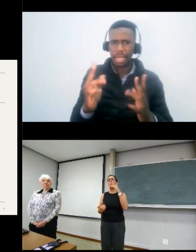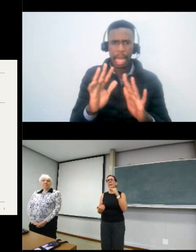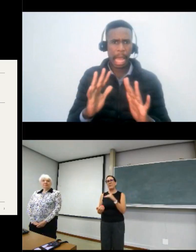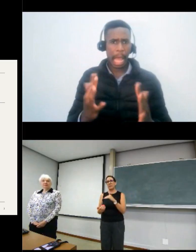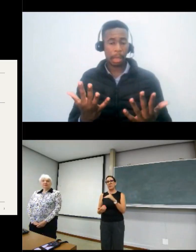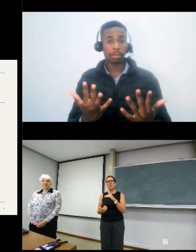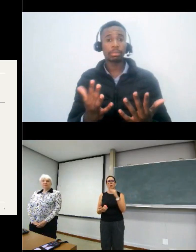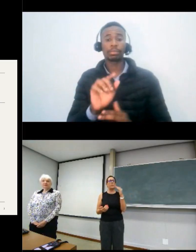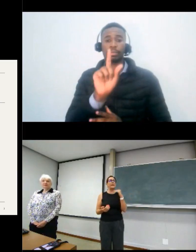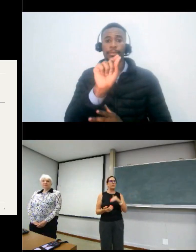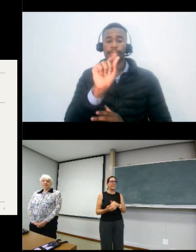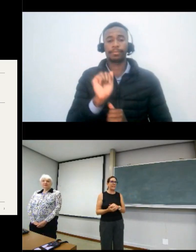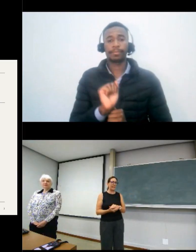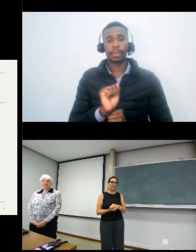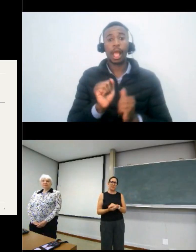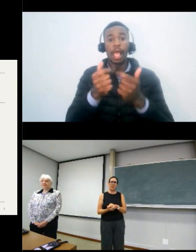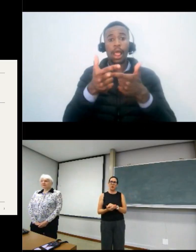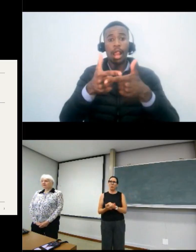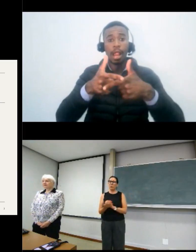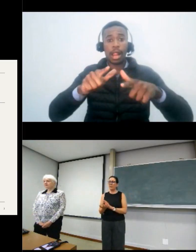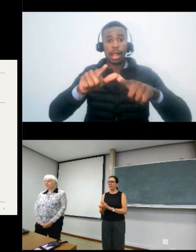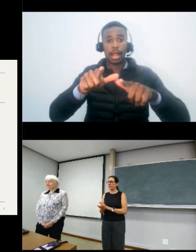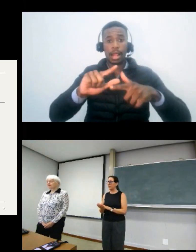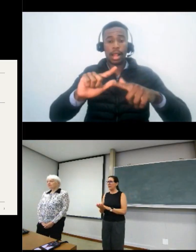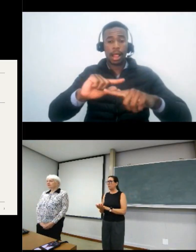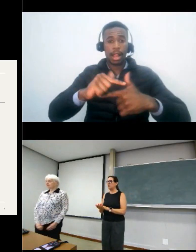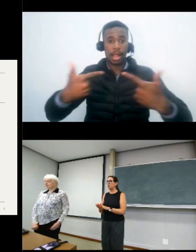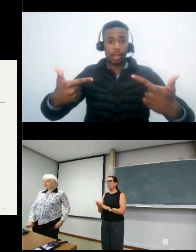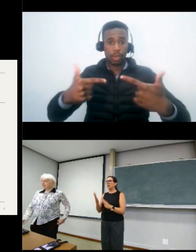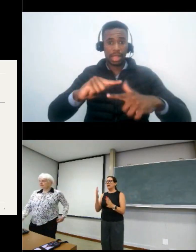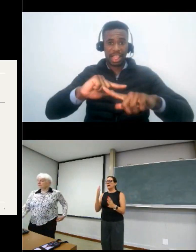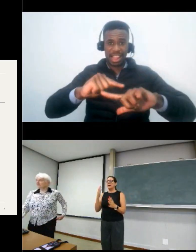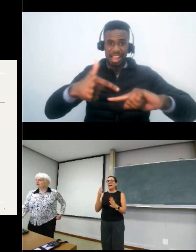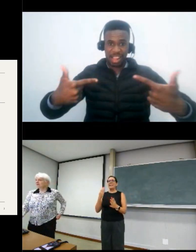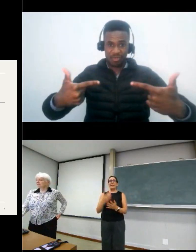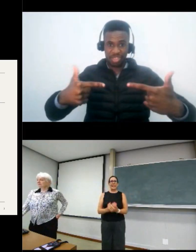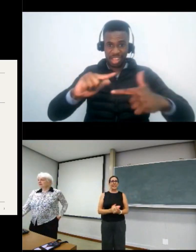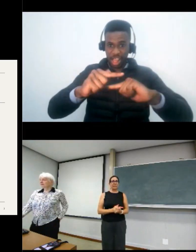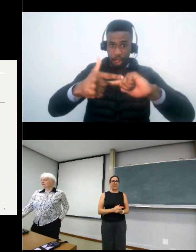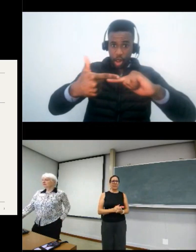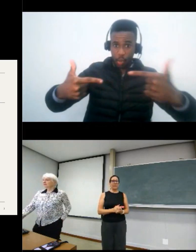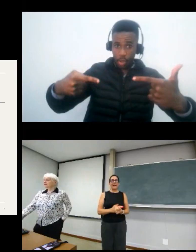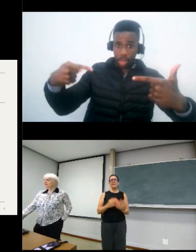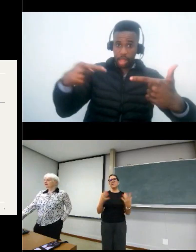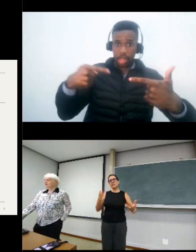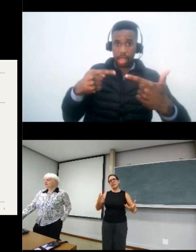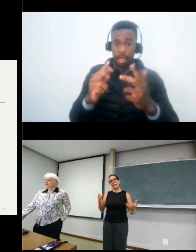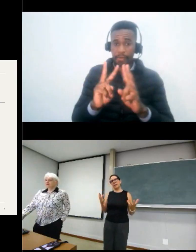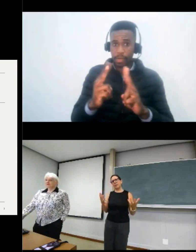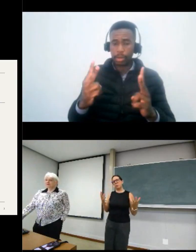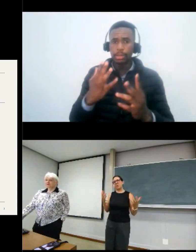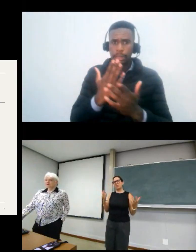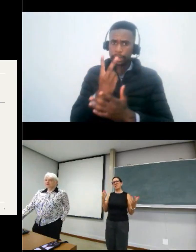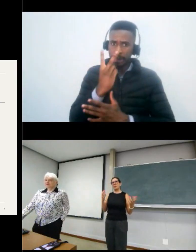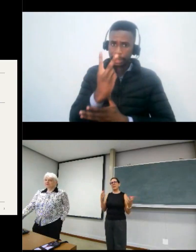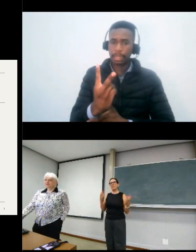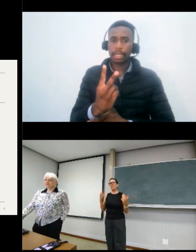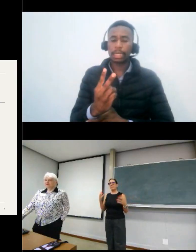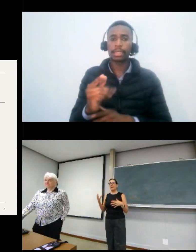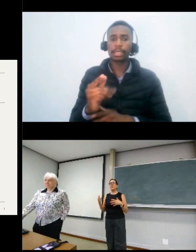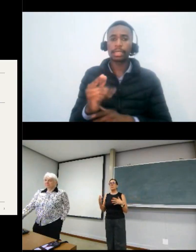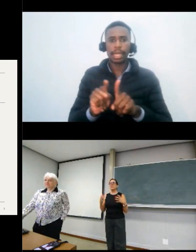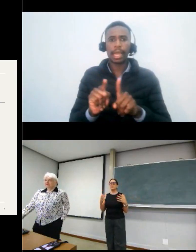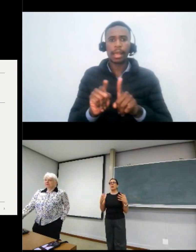variation at all levels, so all linguistic levels, all levels of the language. At the lexical level, and this is the level at